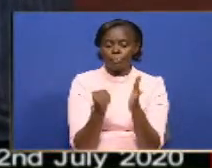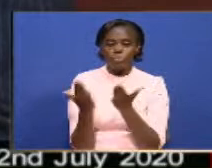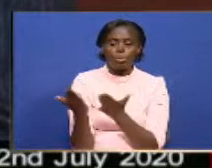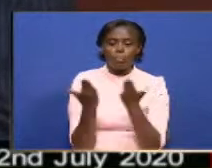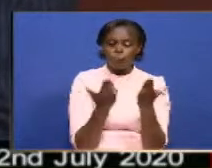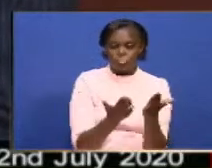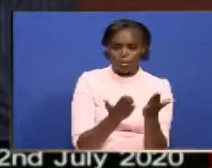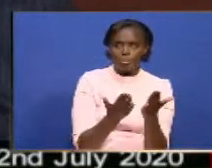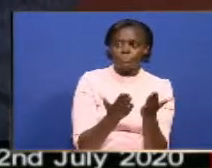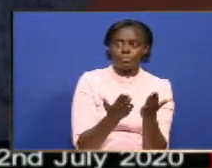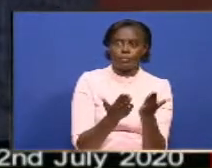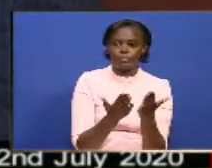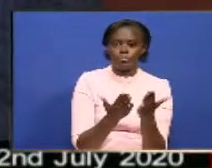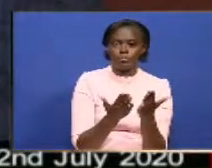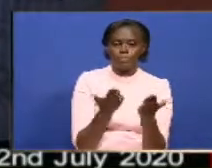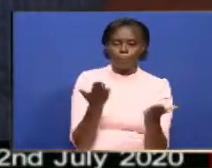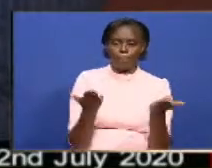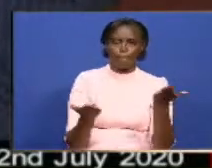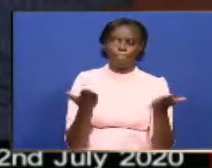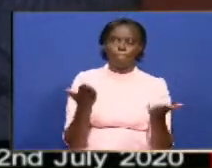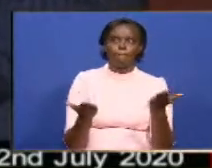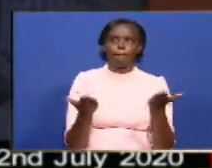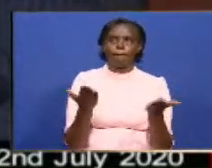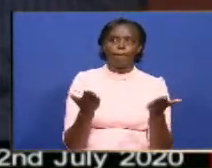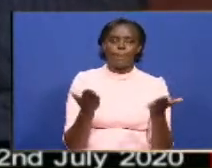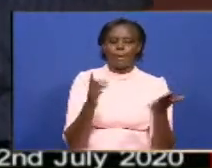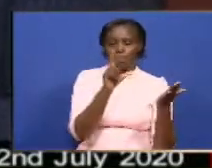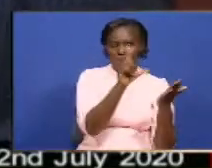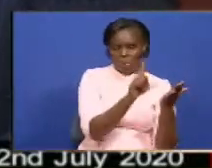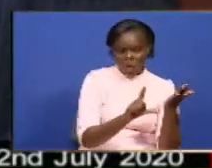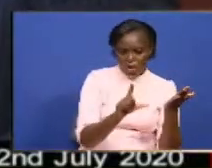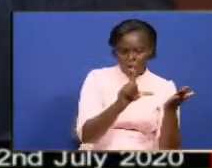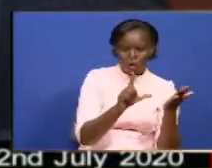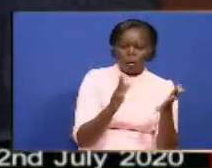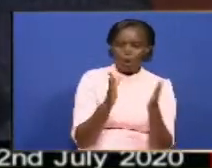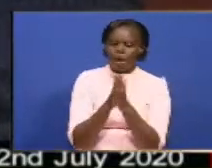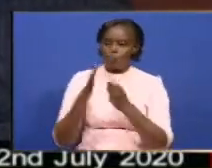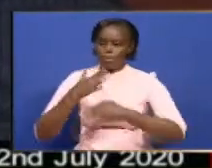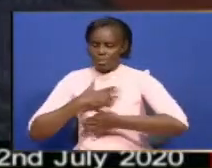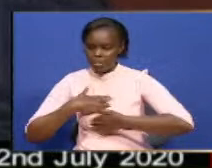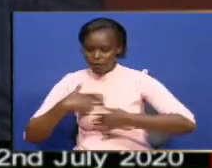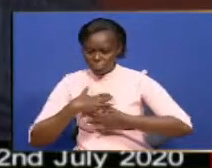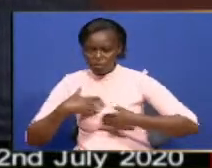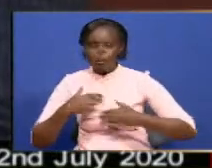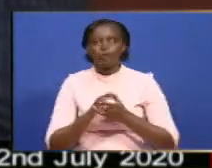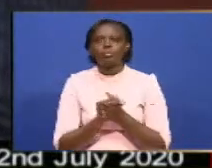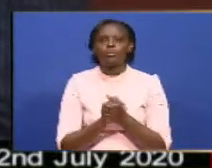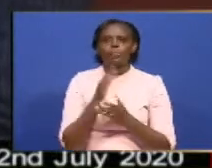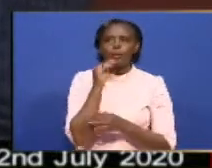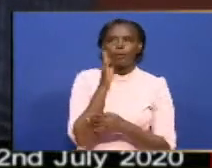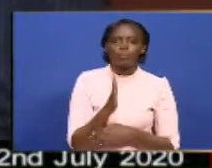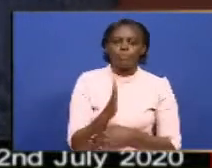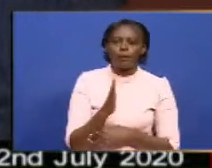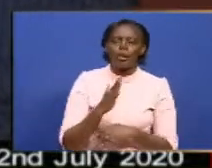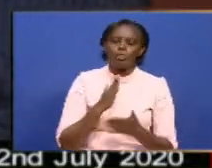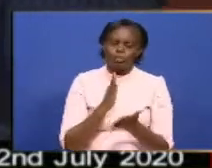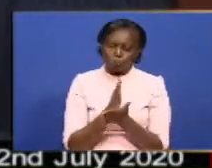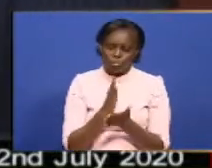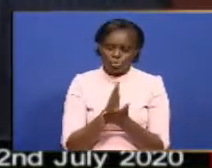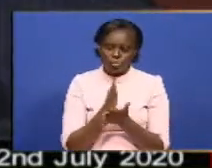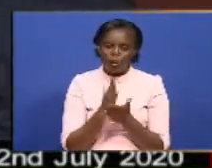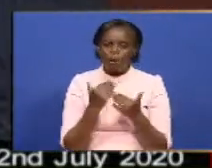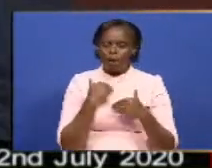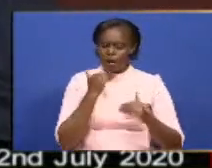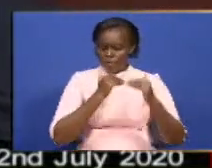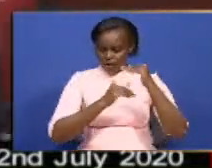provides the balance between locals and the refugees. And Madam Speaker, I am sure we have